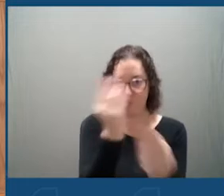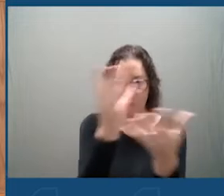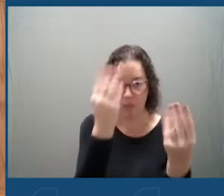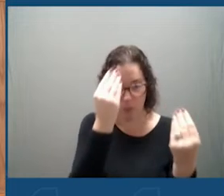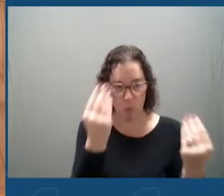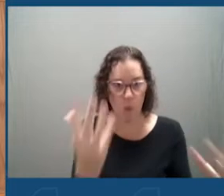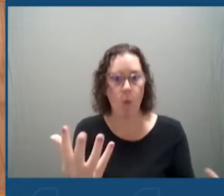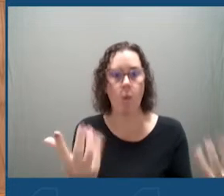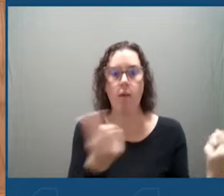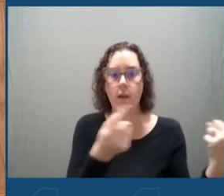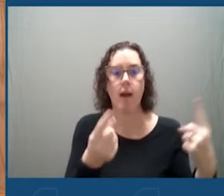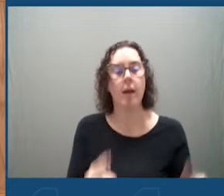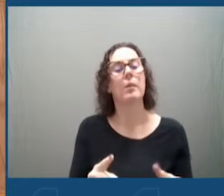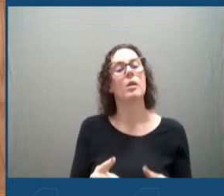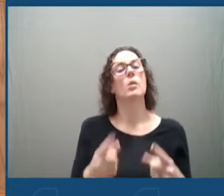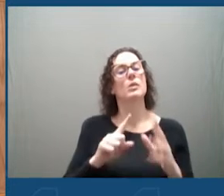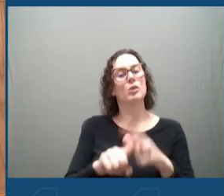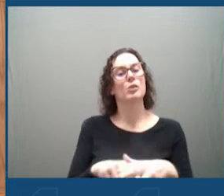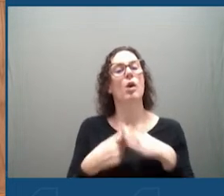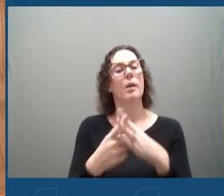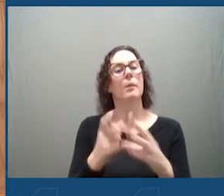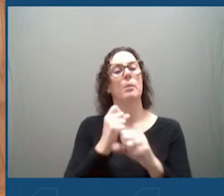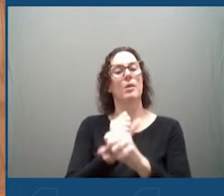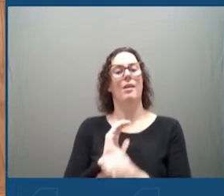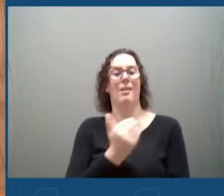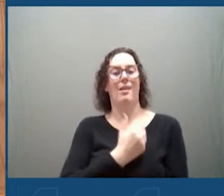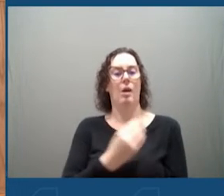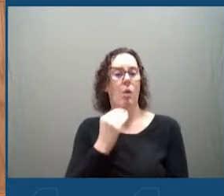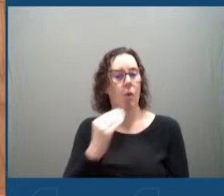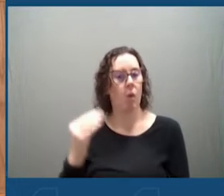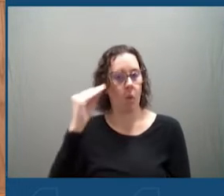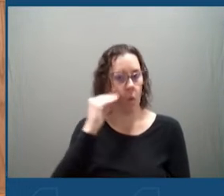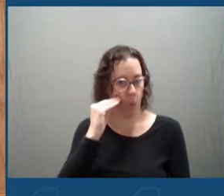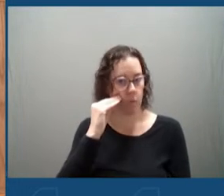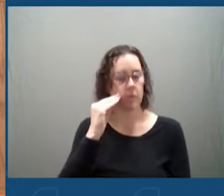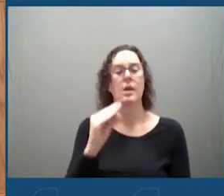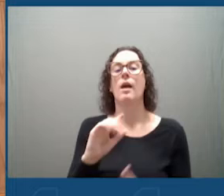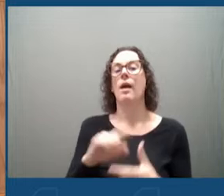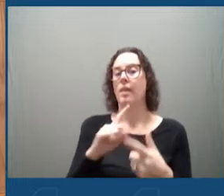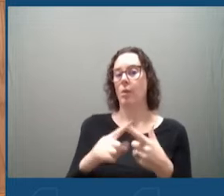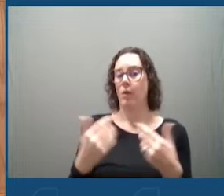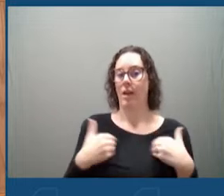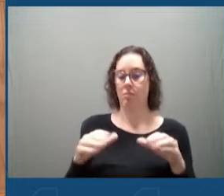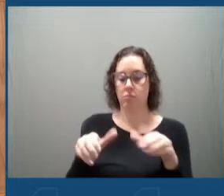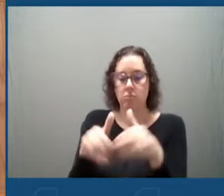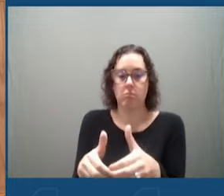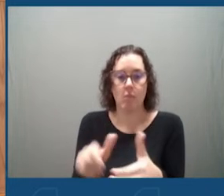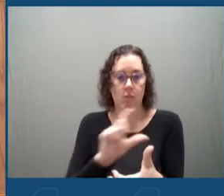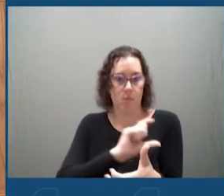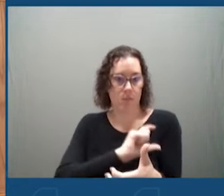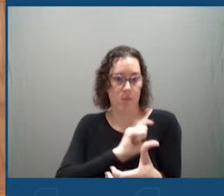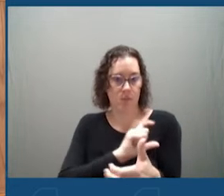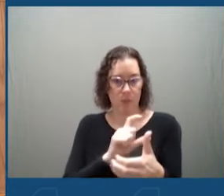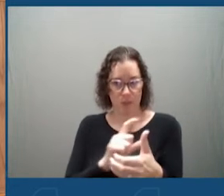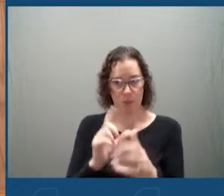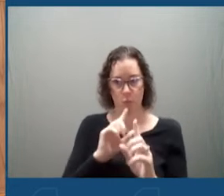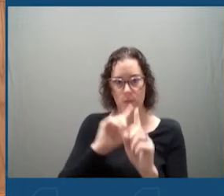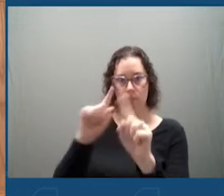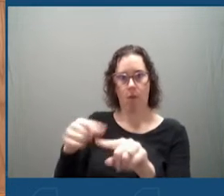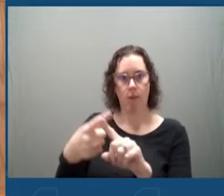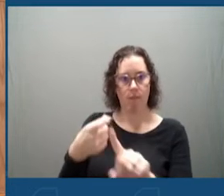Our Homes initiative, and we formed an interagency law enforcement task force to respond to deed theft and other real estate